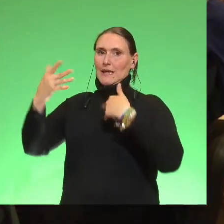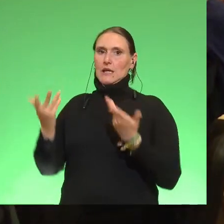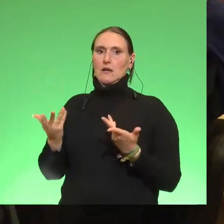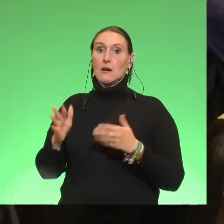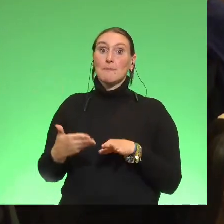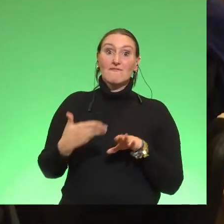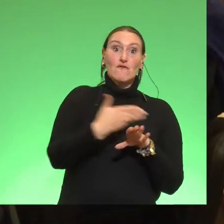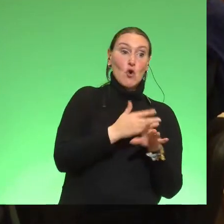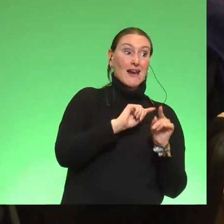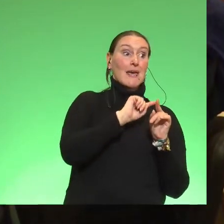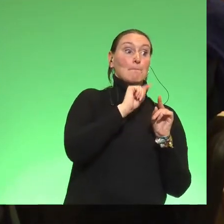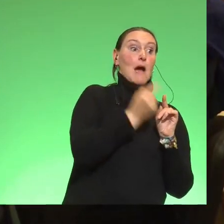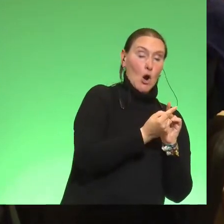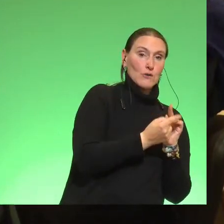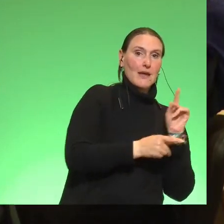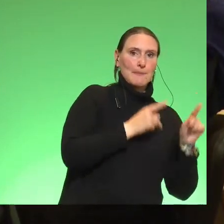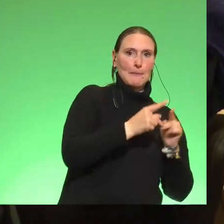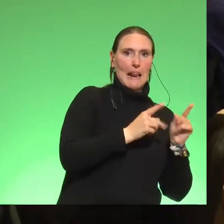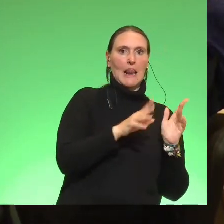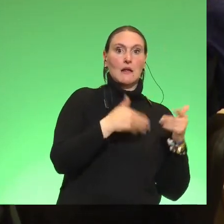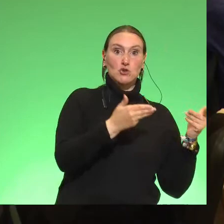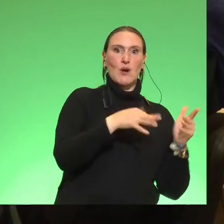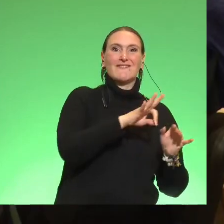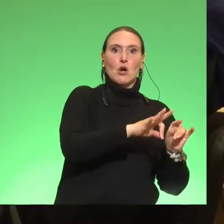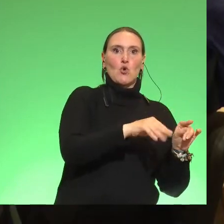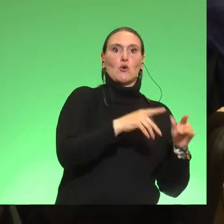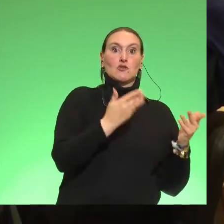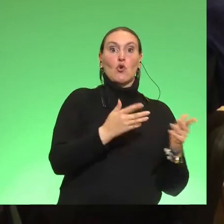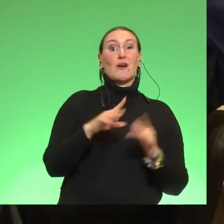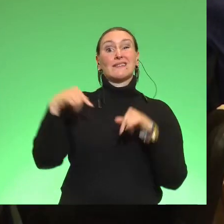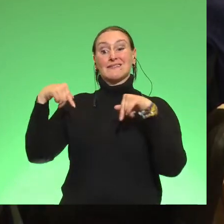making films from that perspective. So there's a directness there.